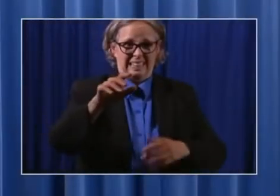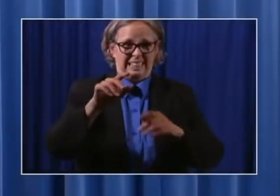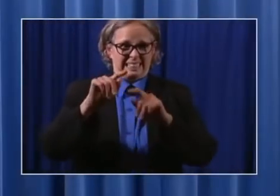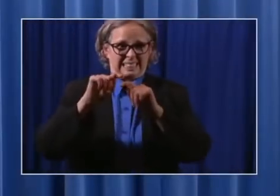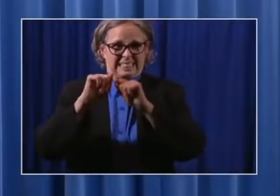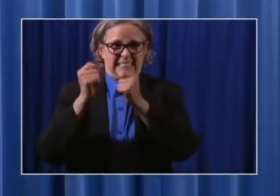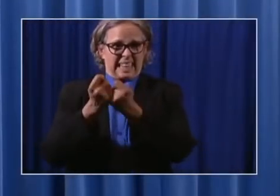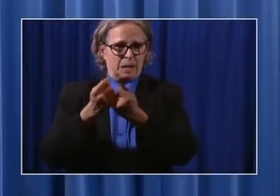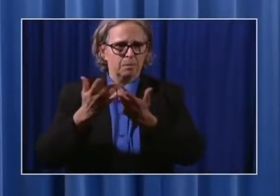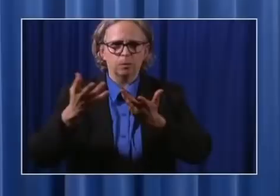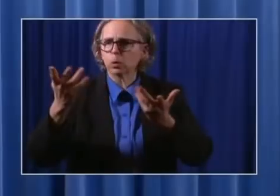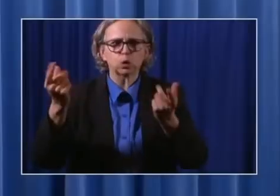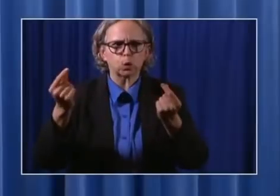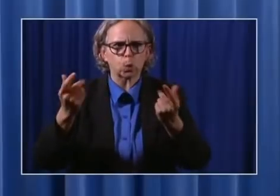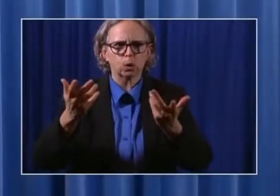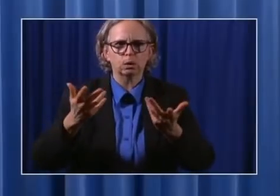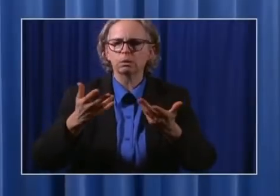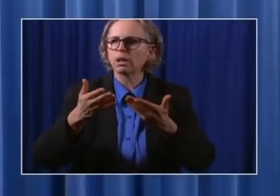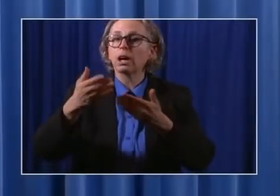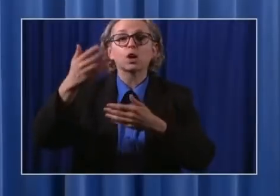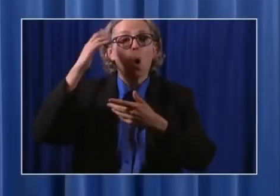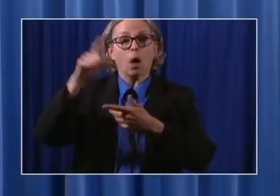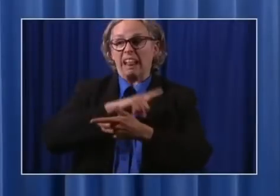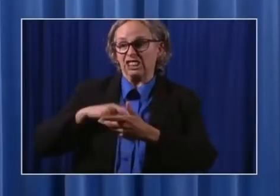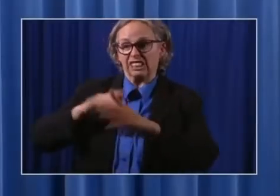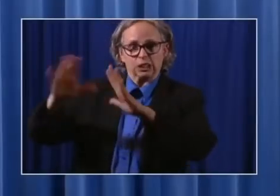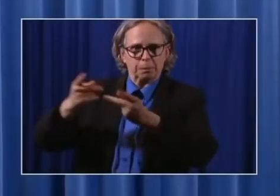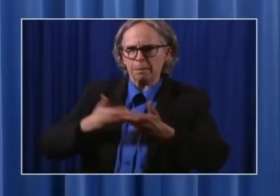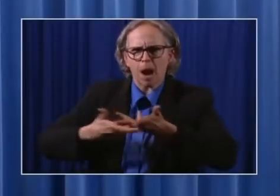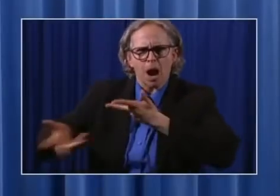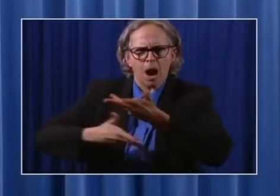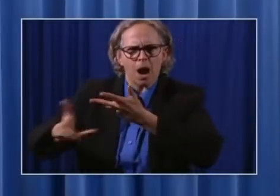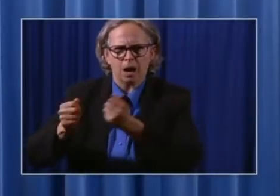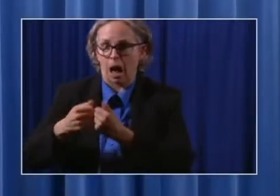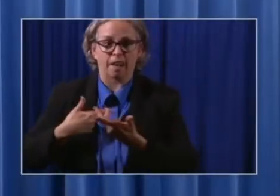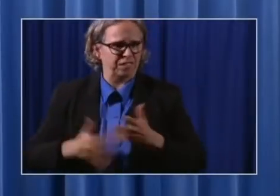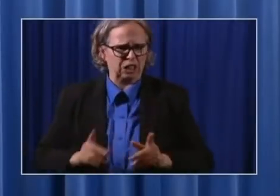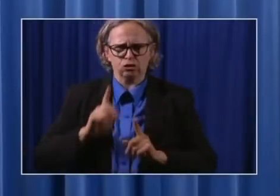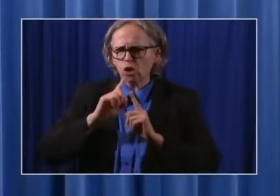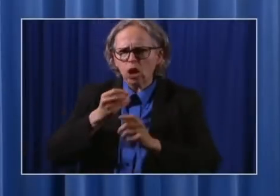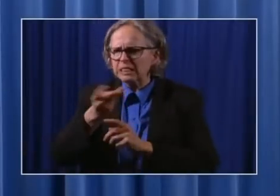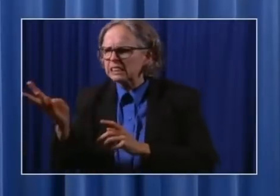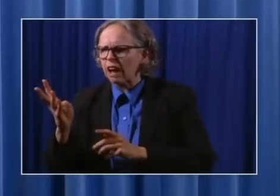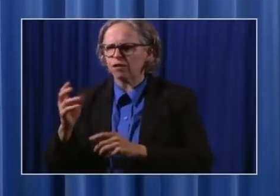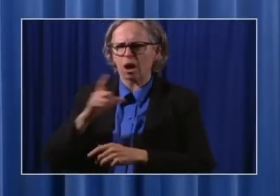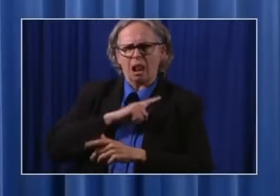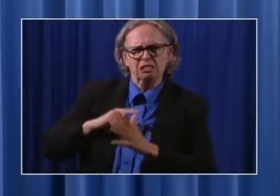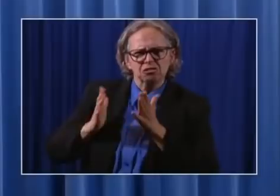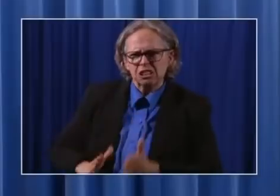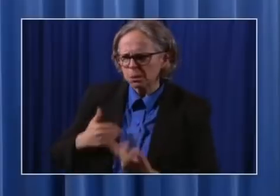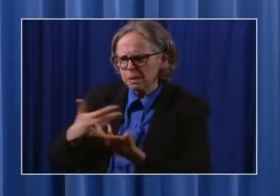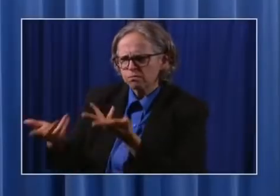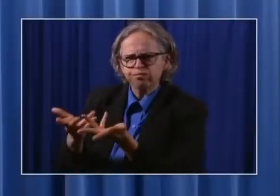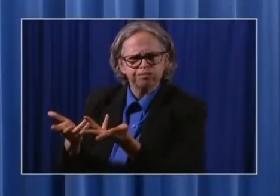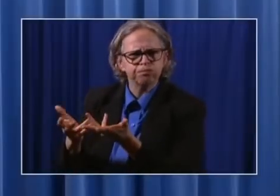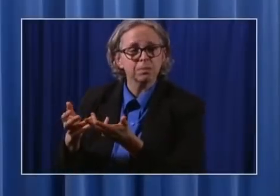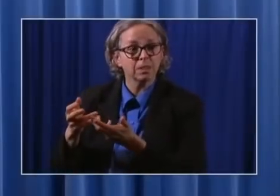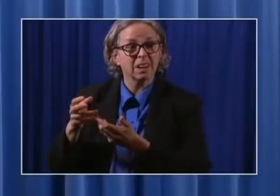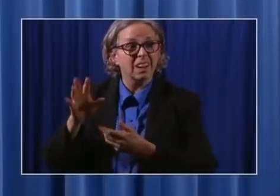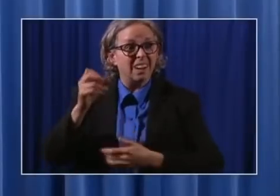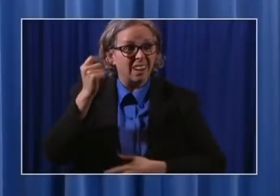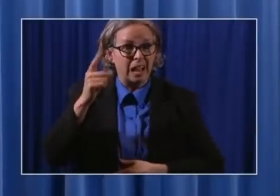Assembly. I've talked to several as well. And look, it's taking legislators a while to process